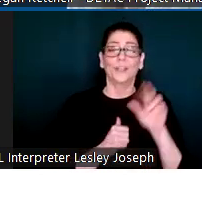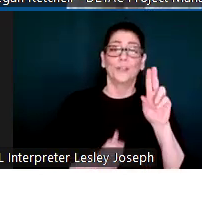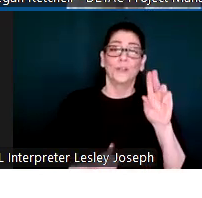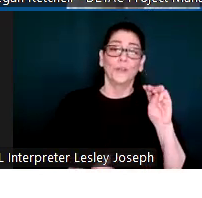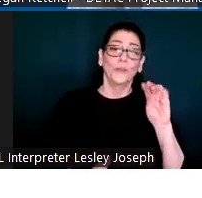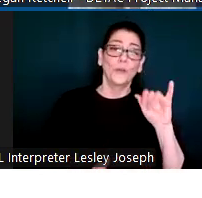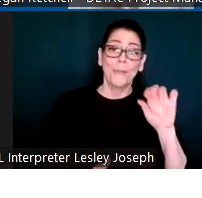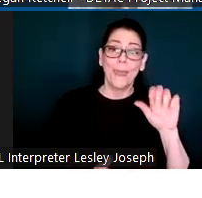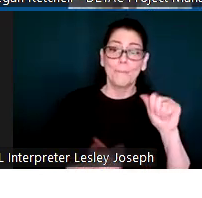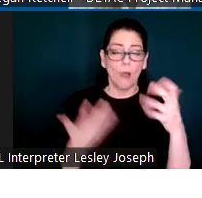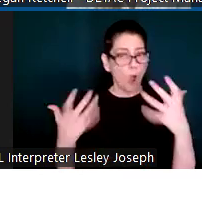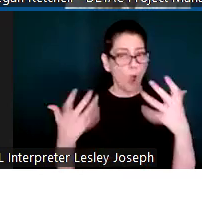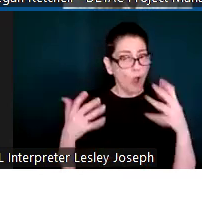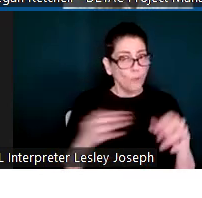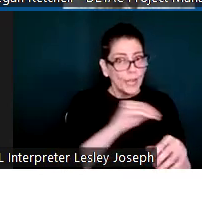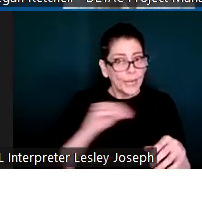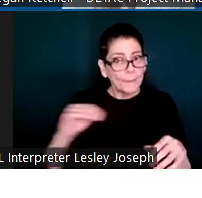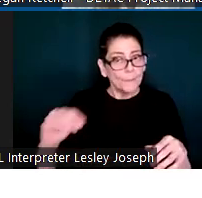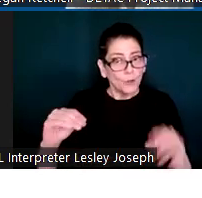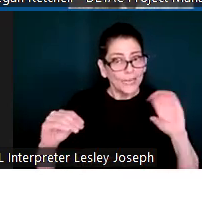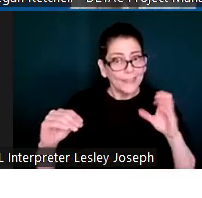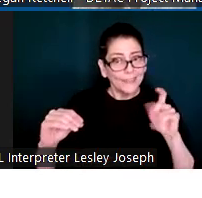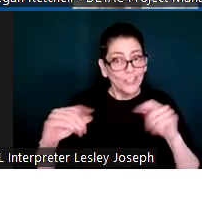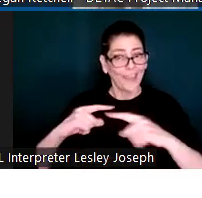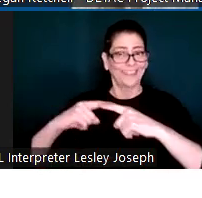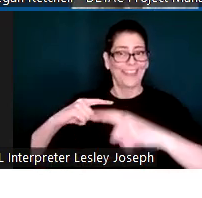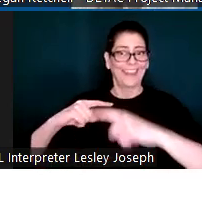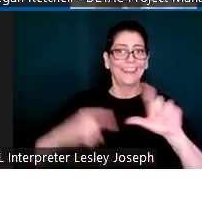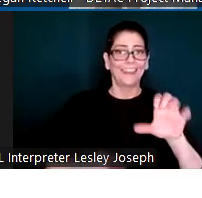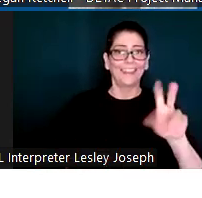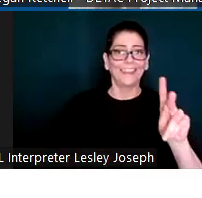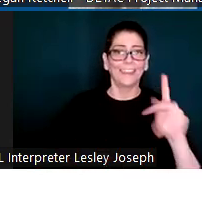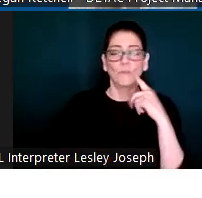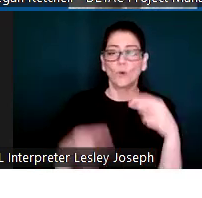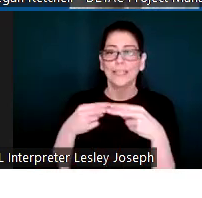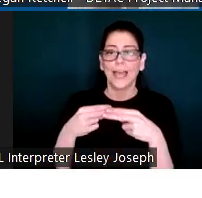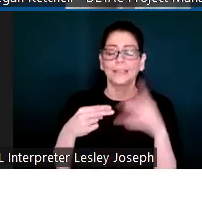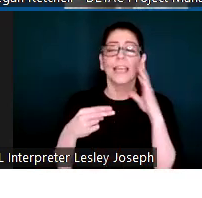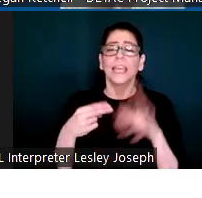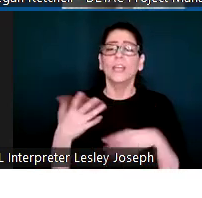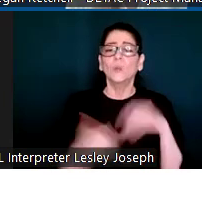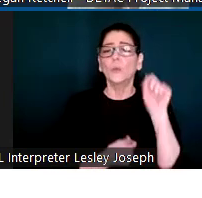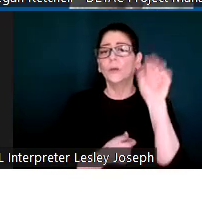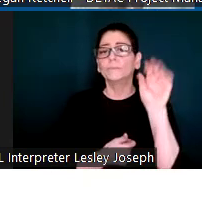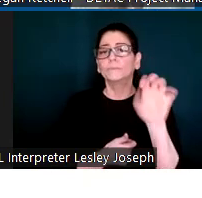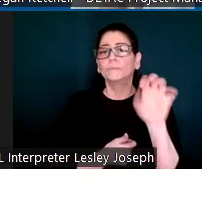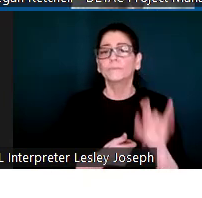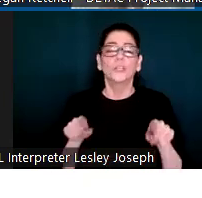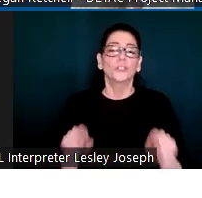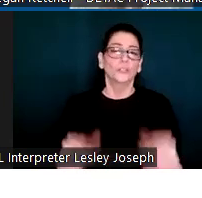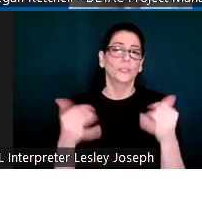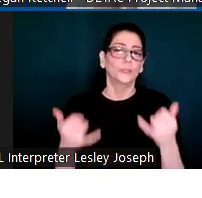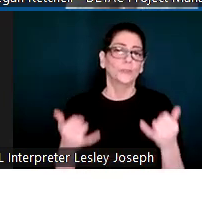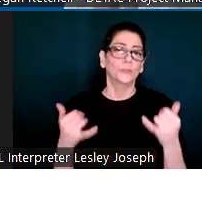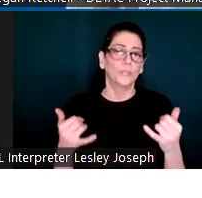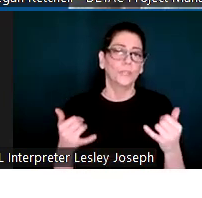the link into the chat for those slides, and we'll share that intermittently throughout today's event. In